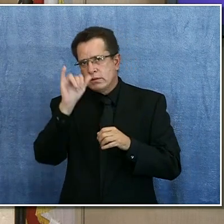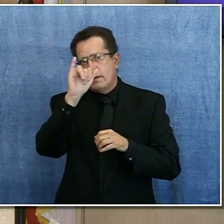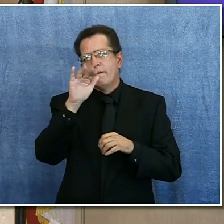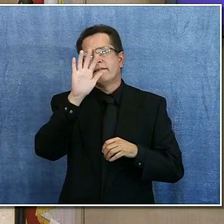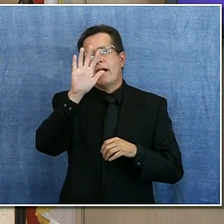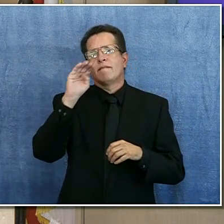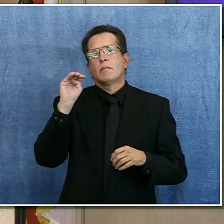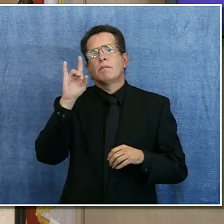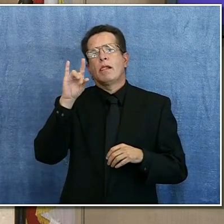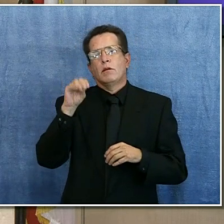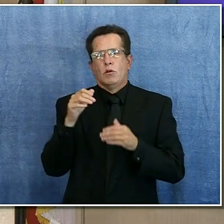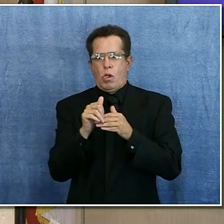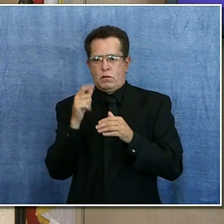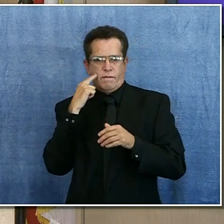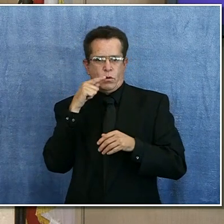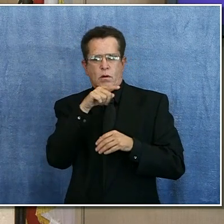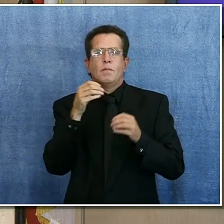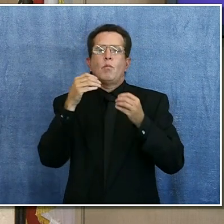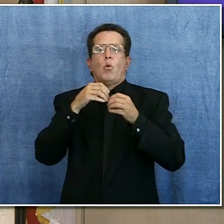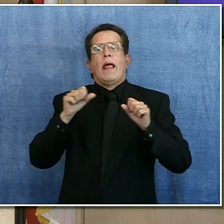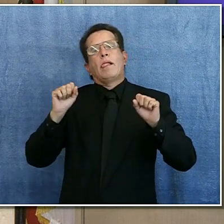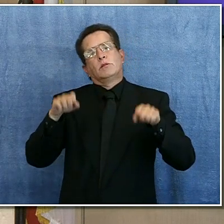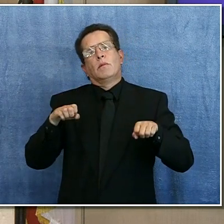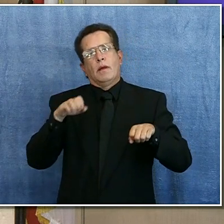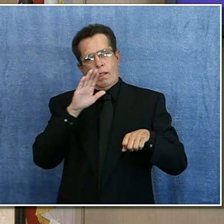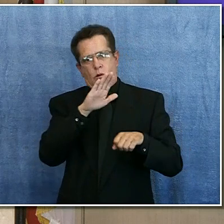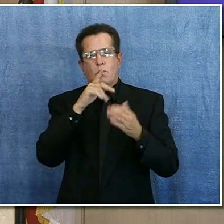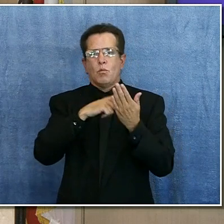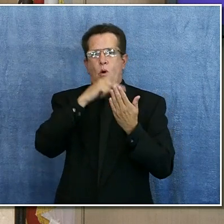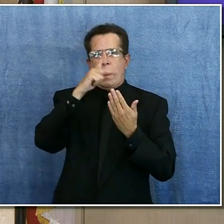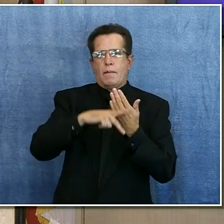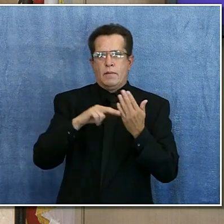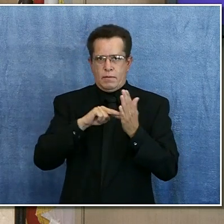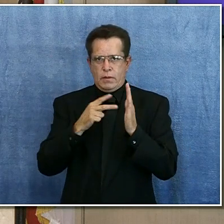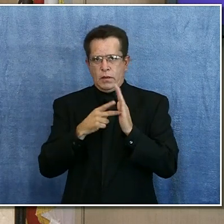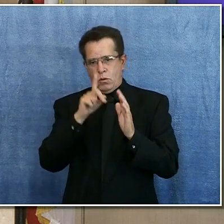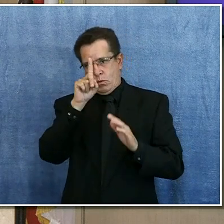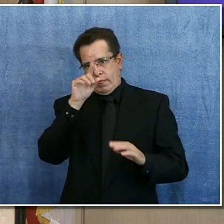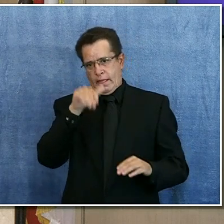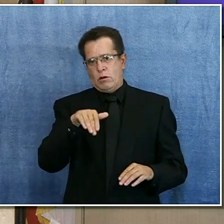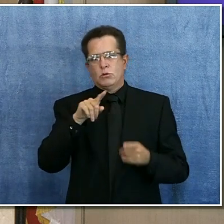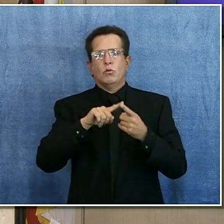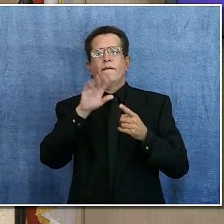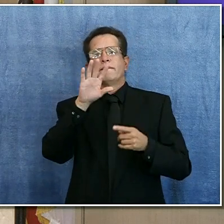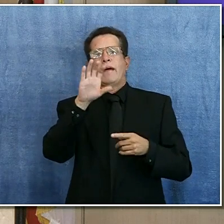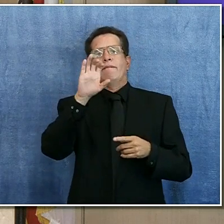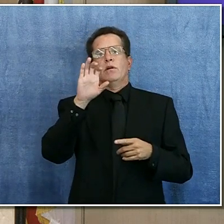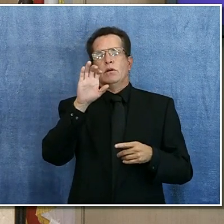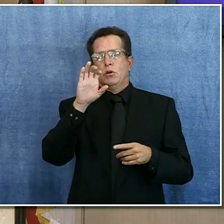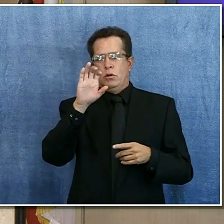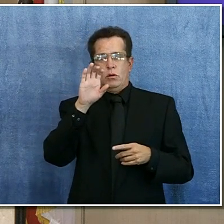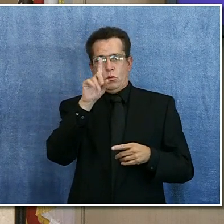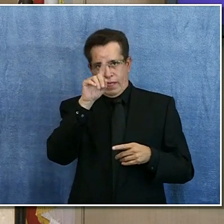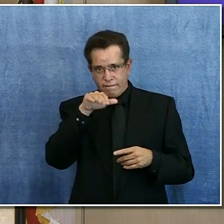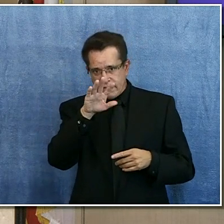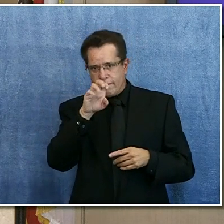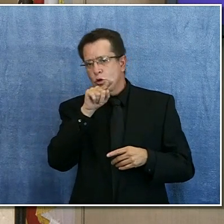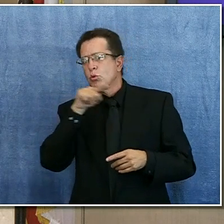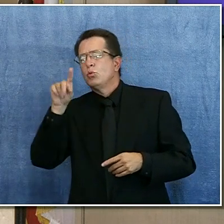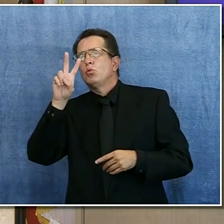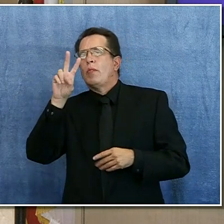used to expand the eligibility of the program, which will allow between 1,500 and 2,000 additional seniors and people with disabilities to